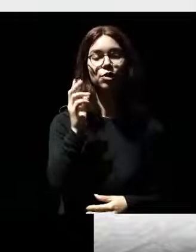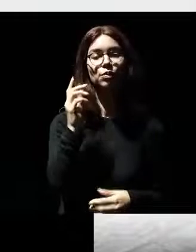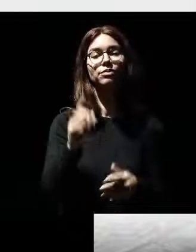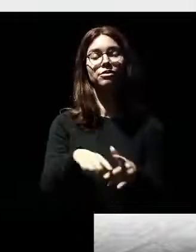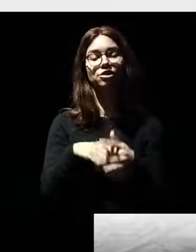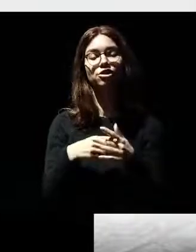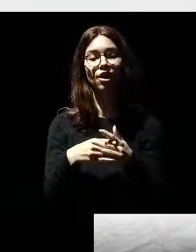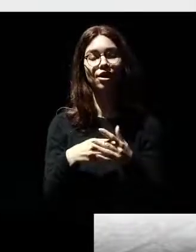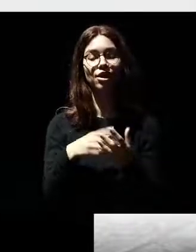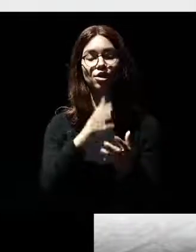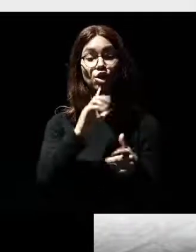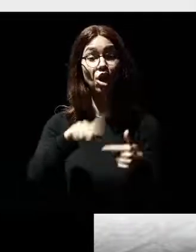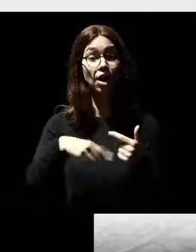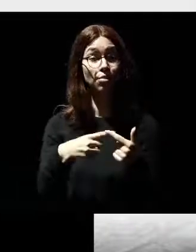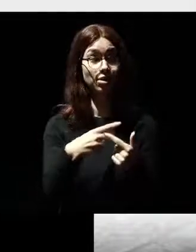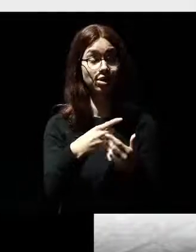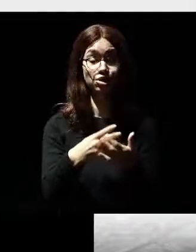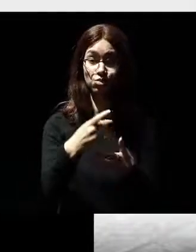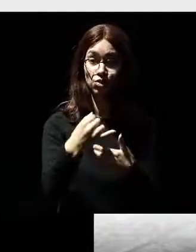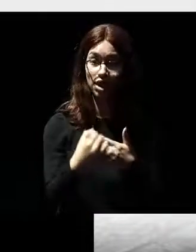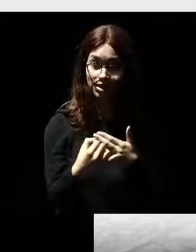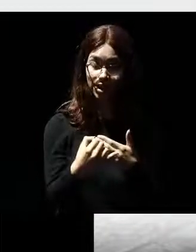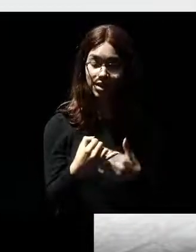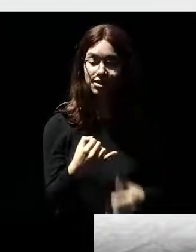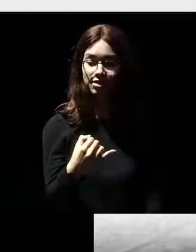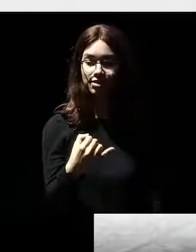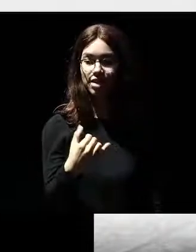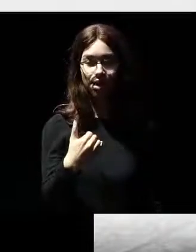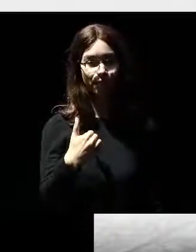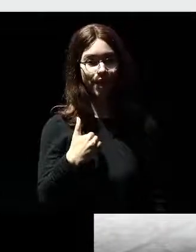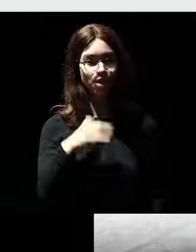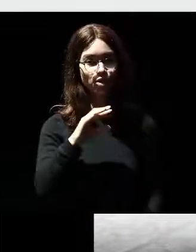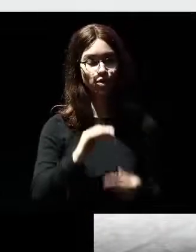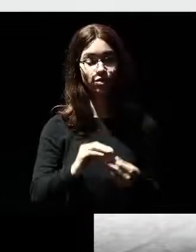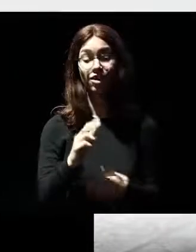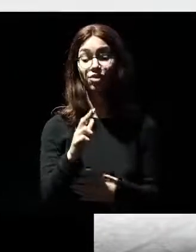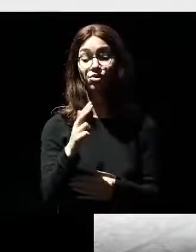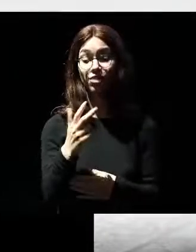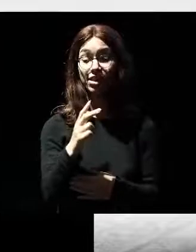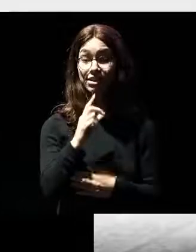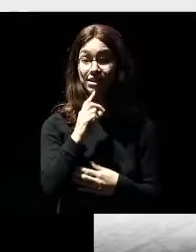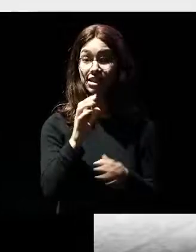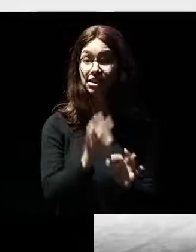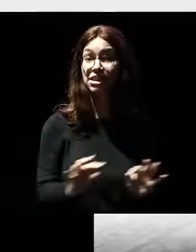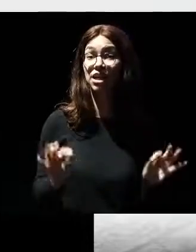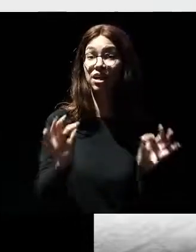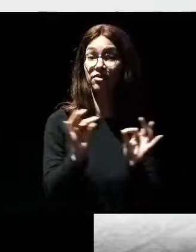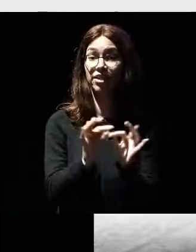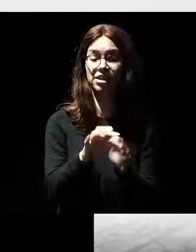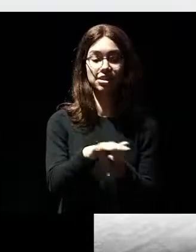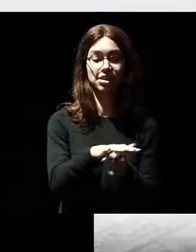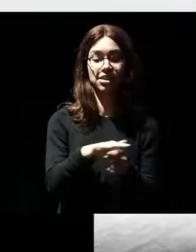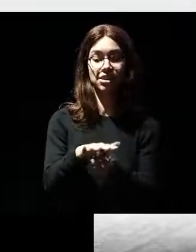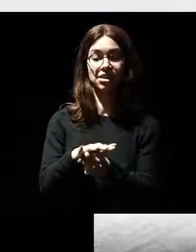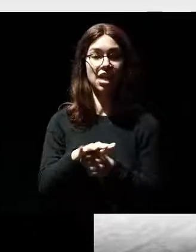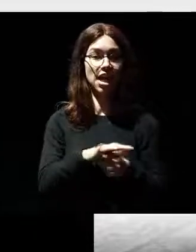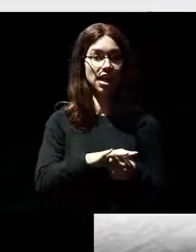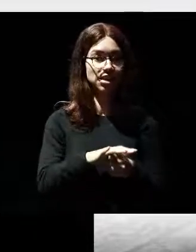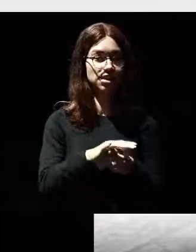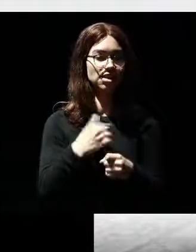starting to talk about this project, there were really three significant sites that were under